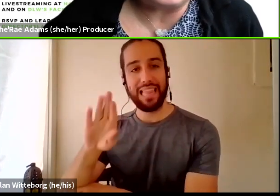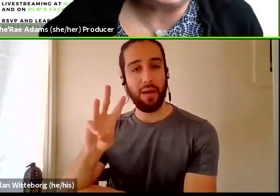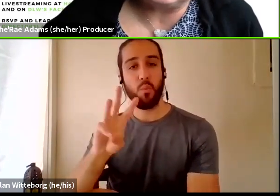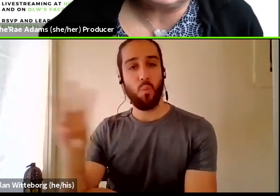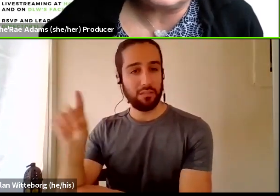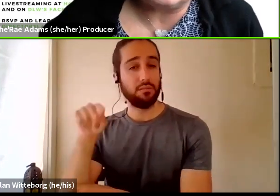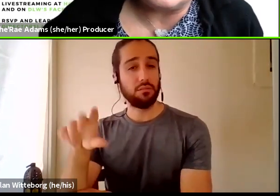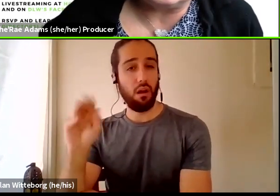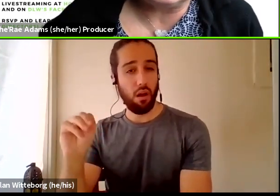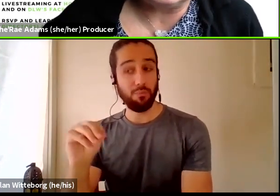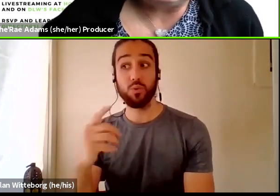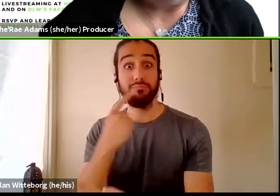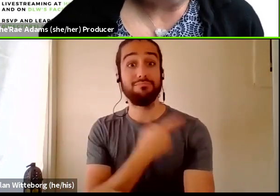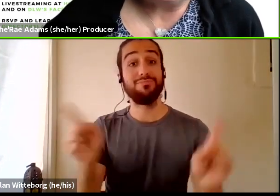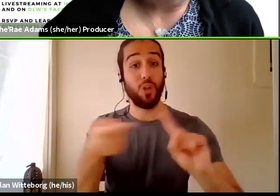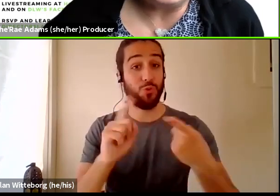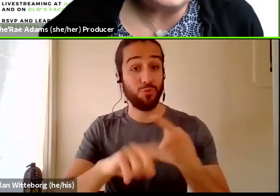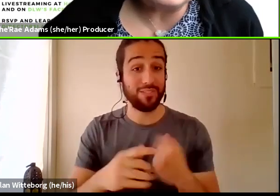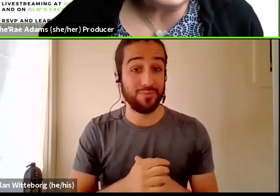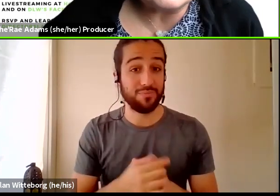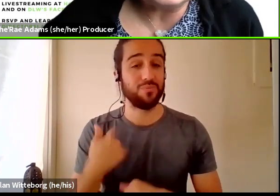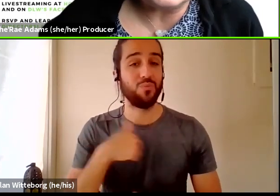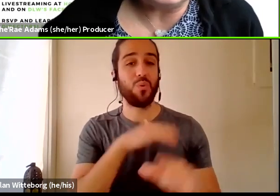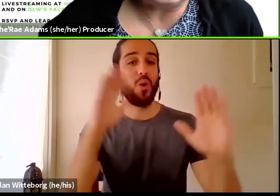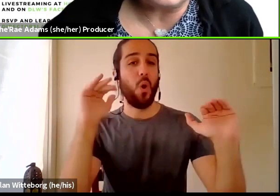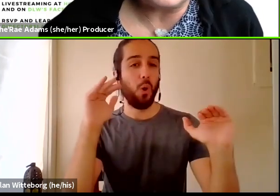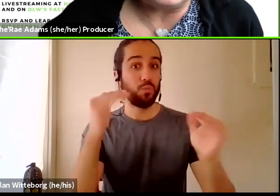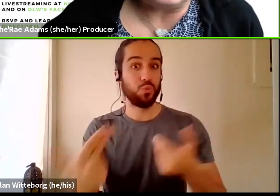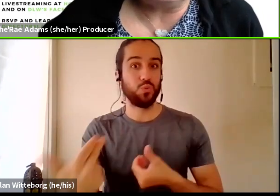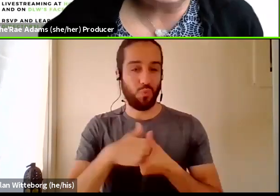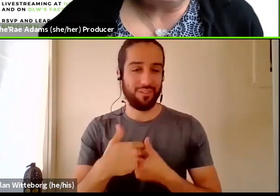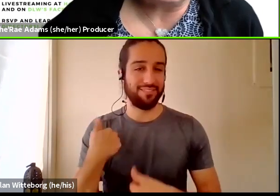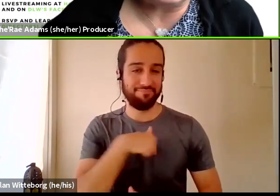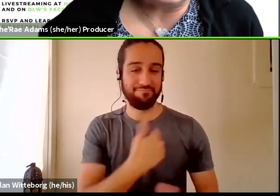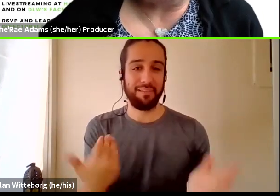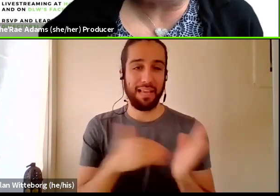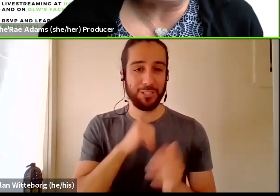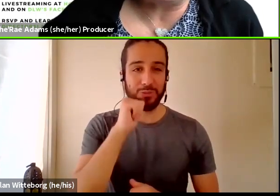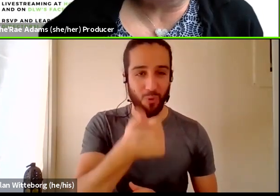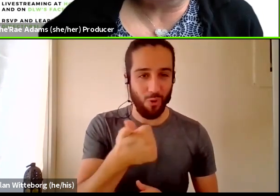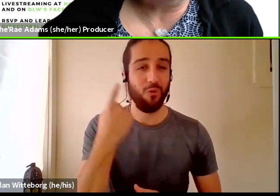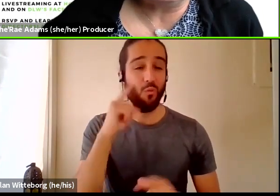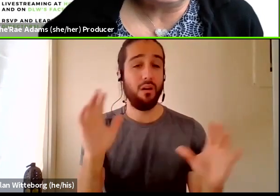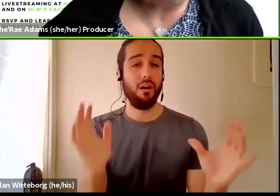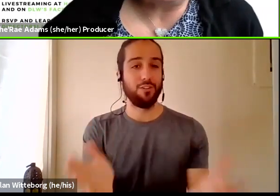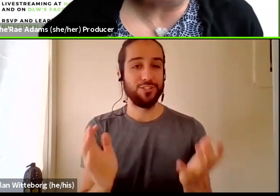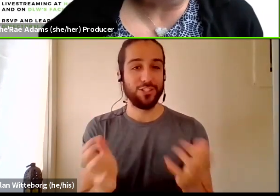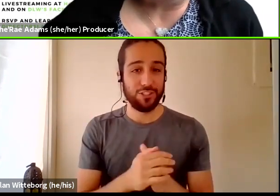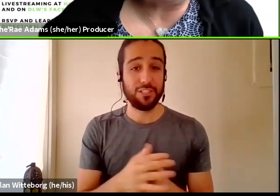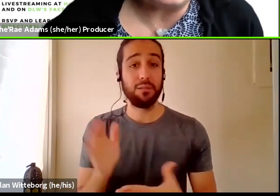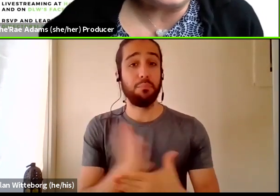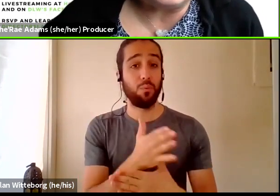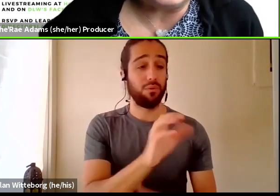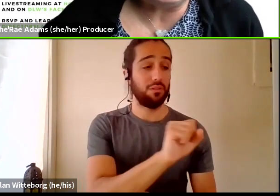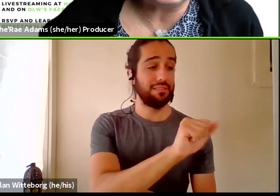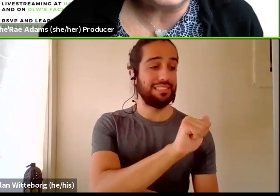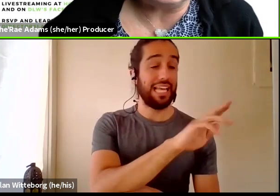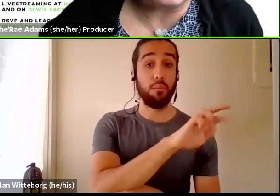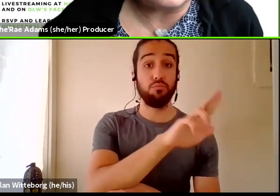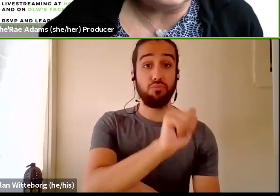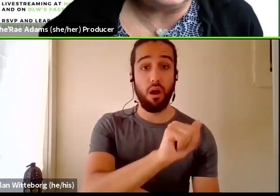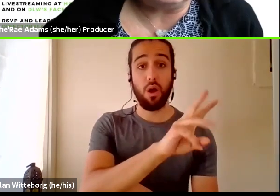DirectorsLabWest.com. So please tell your friends. We hope you'll join us again tomorrow for a conversation between Sabra Williams